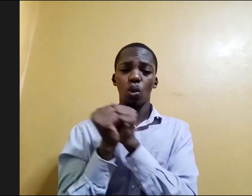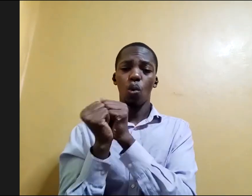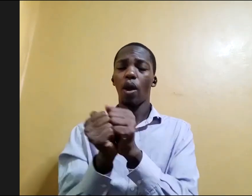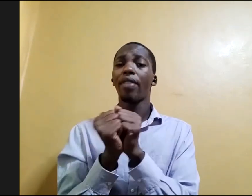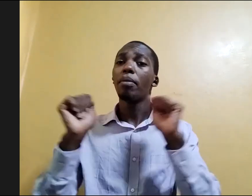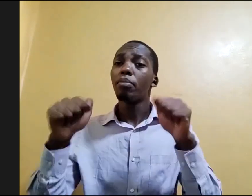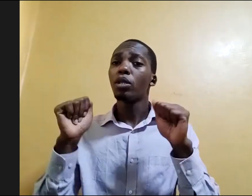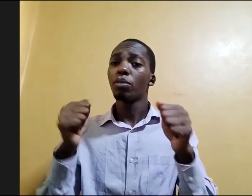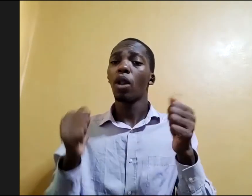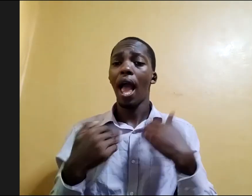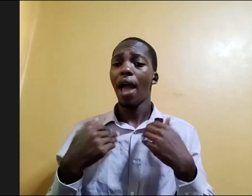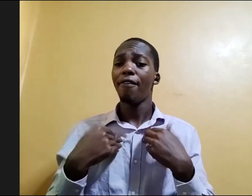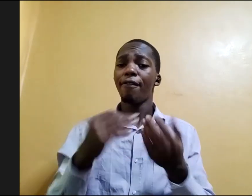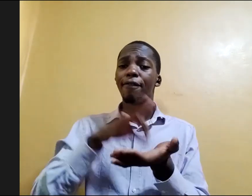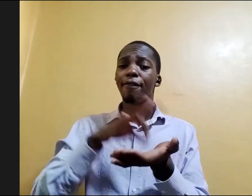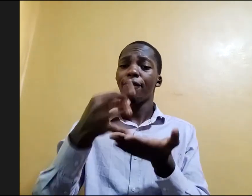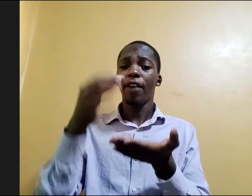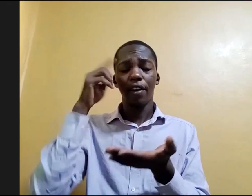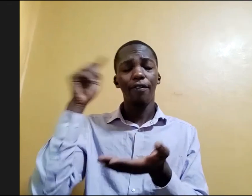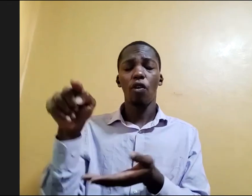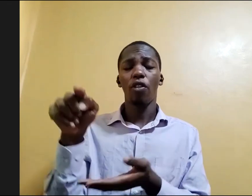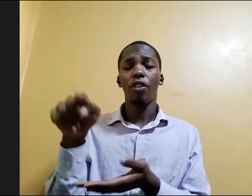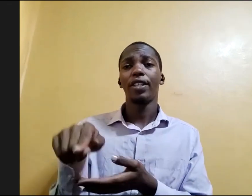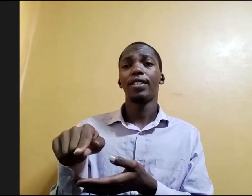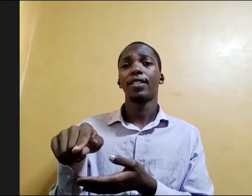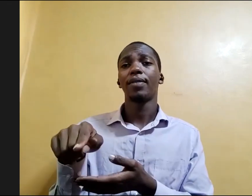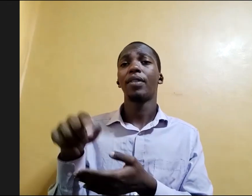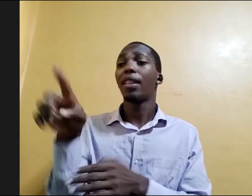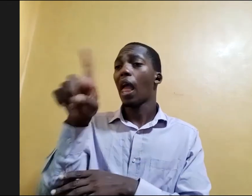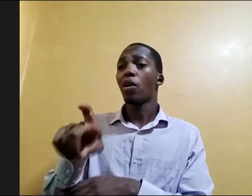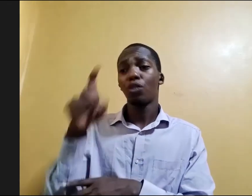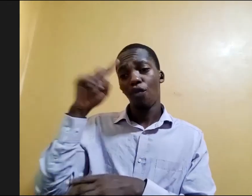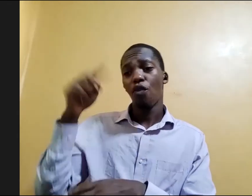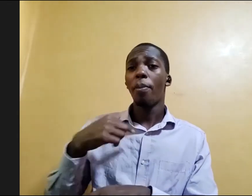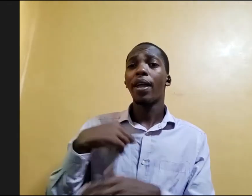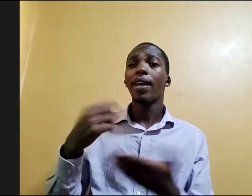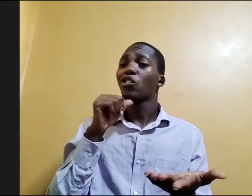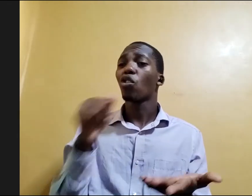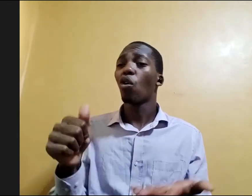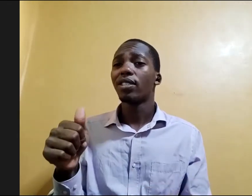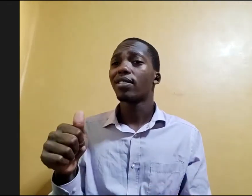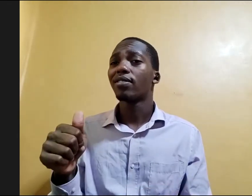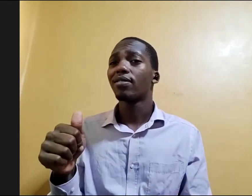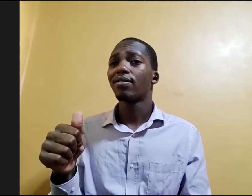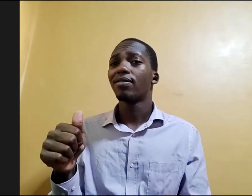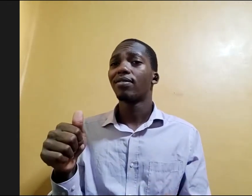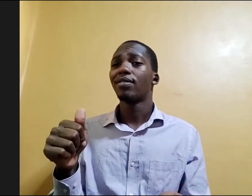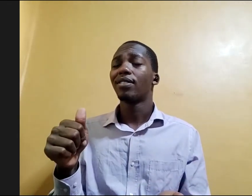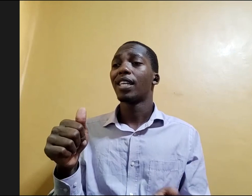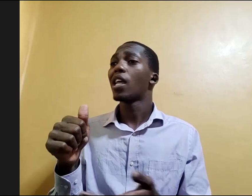for the sort. The question is, for me is not really if, it's when.